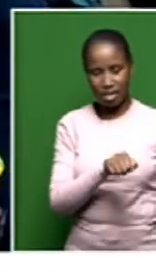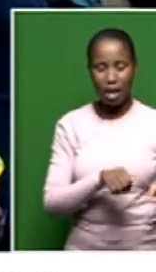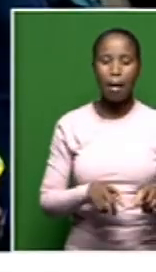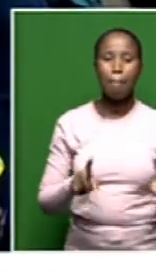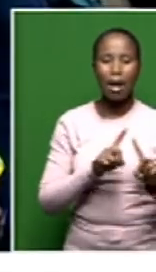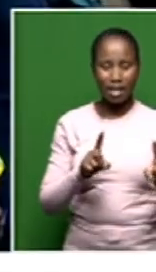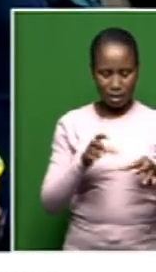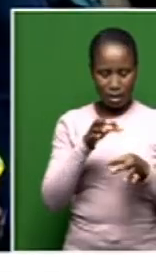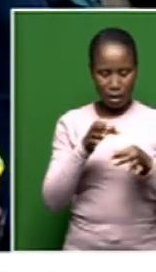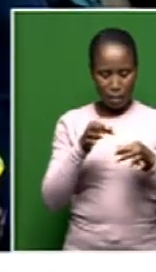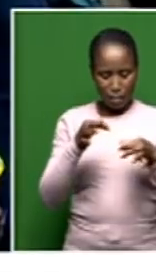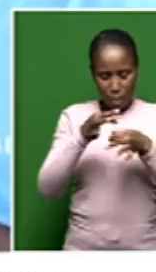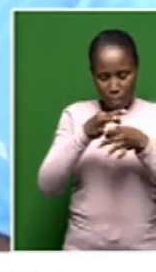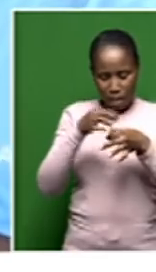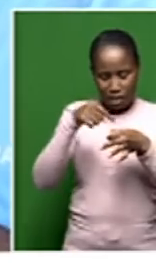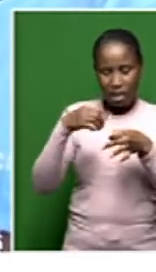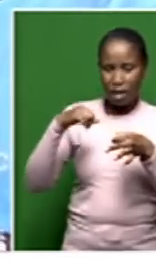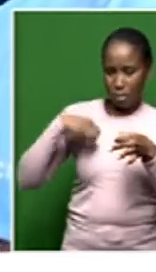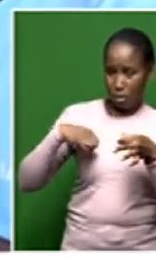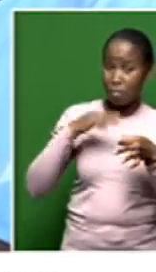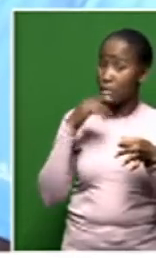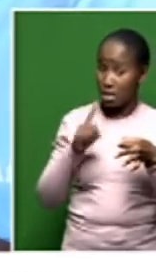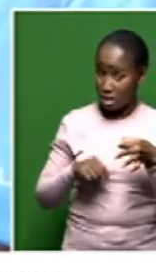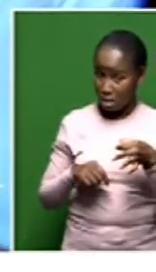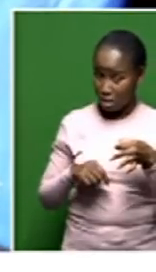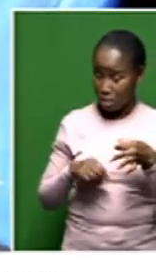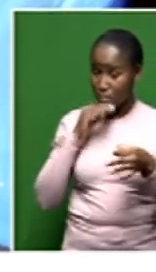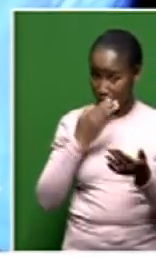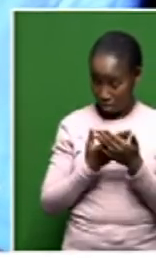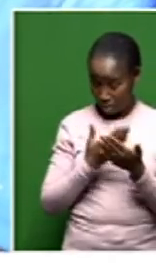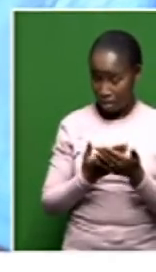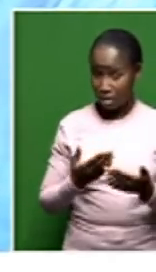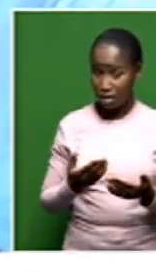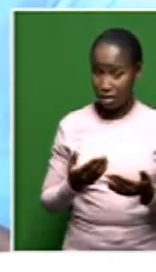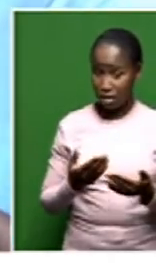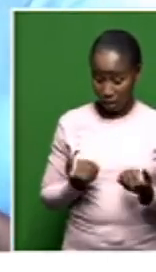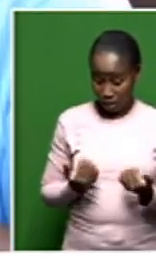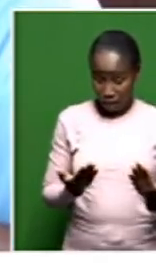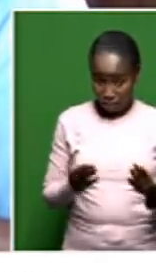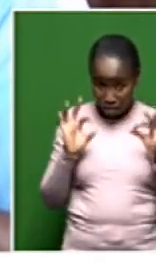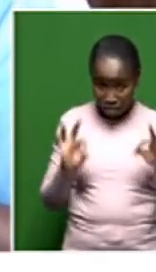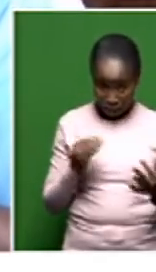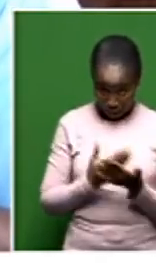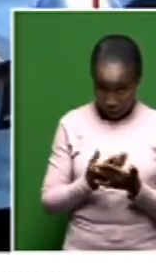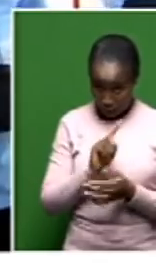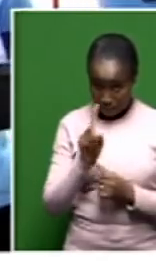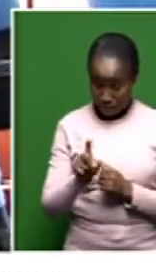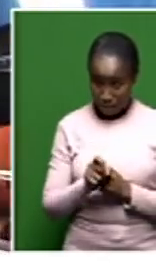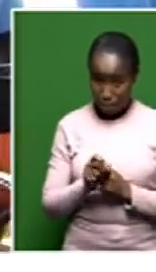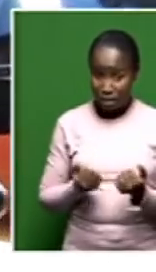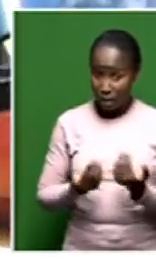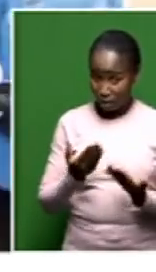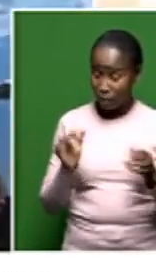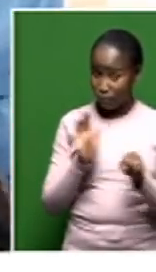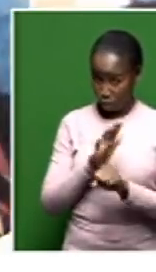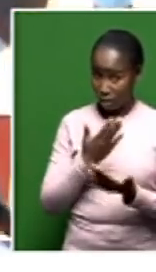that municipality? Will they be able to basically get what they need in order to deliver services,